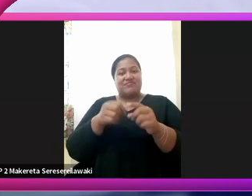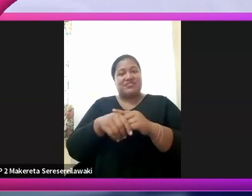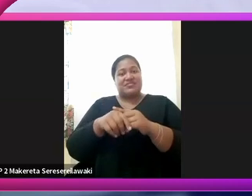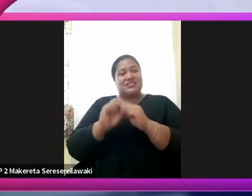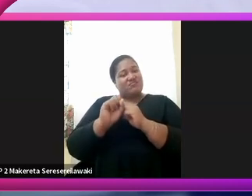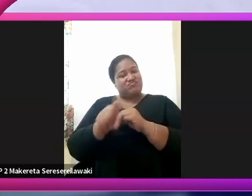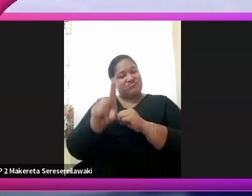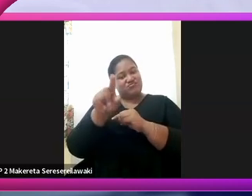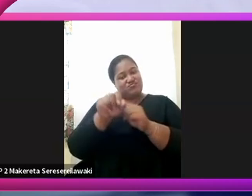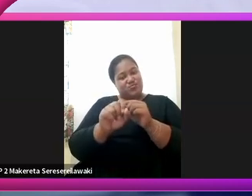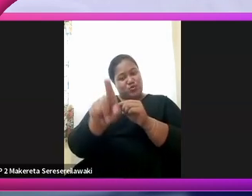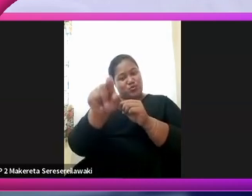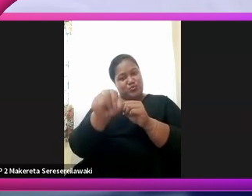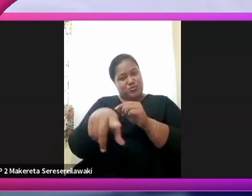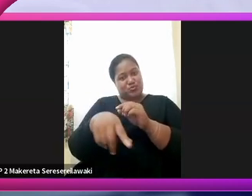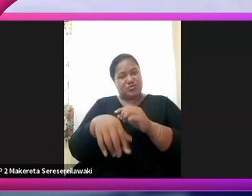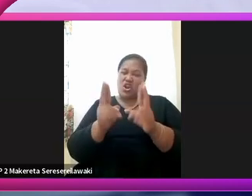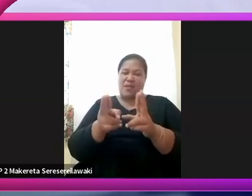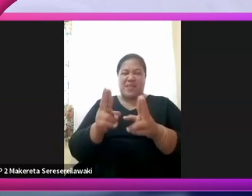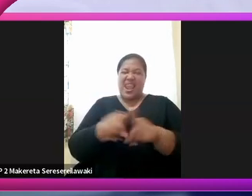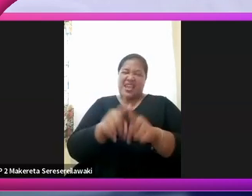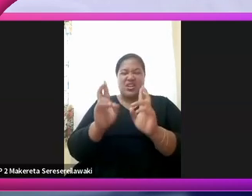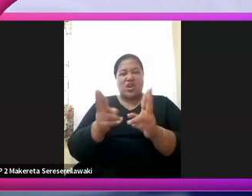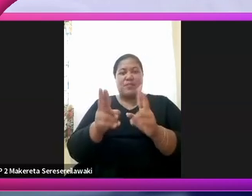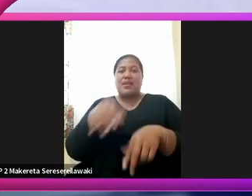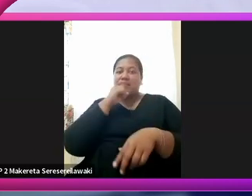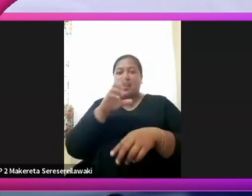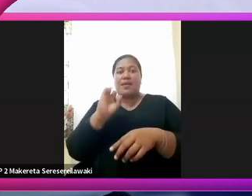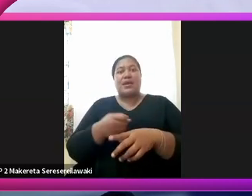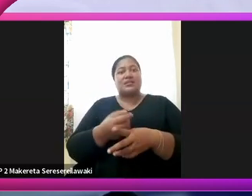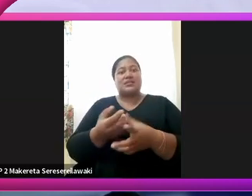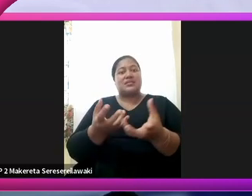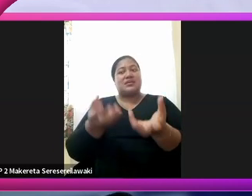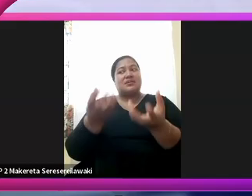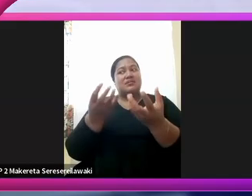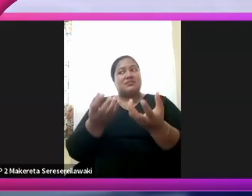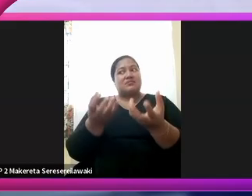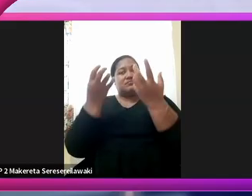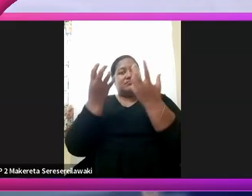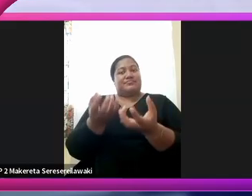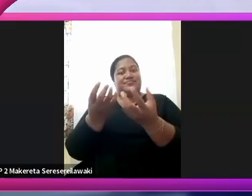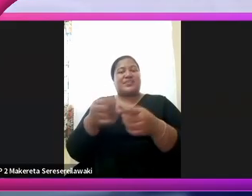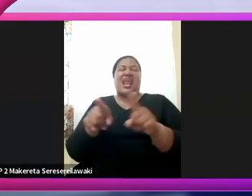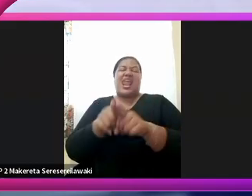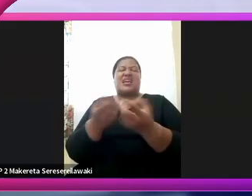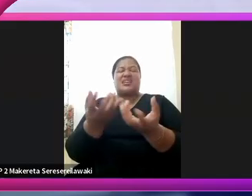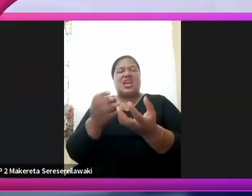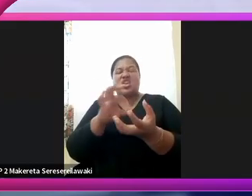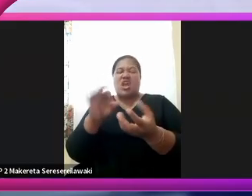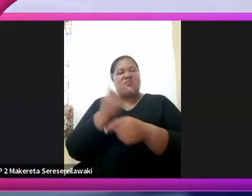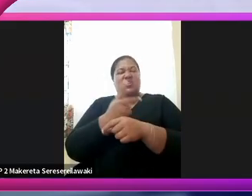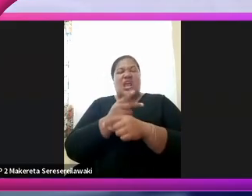like like the normal man, but the testes, like a factory, is not produce a product. So they will have come out